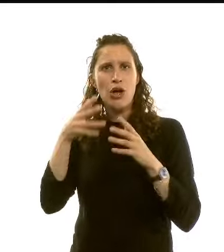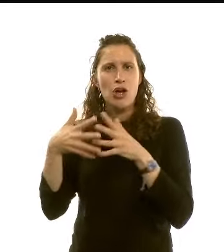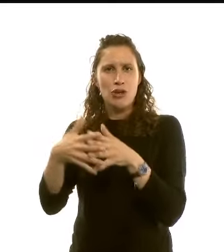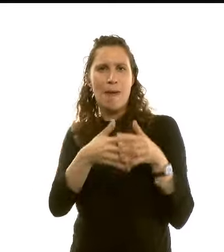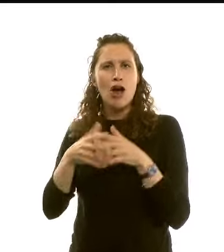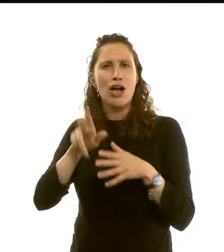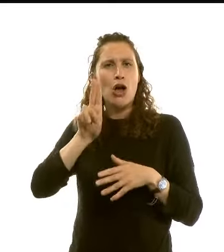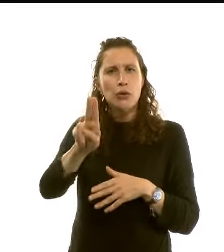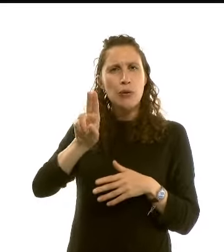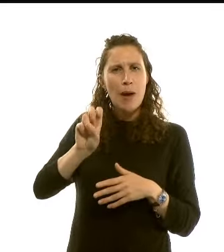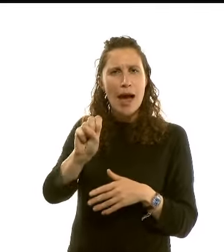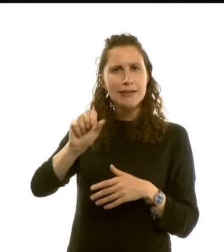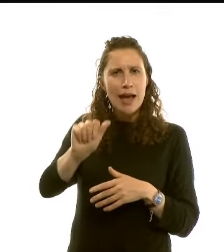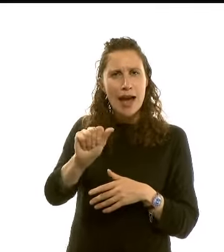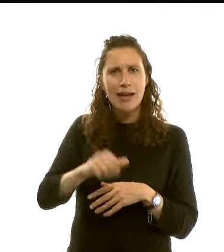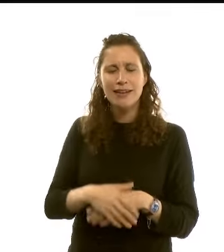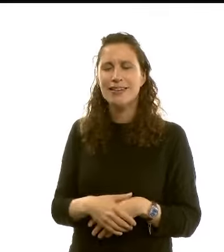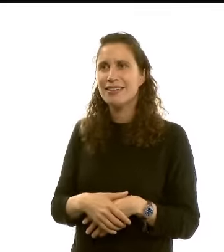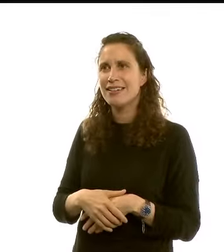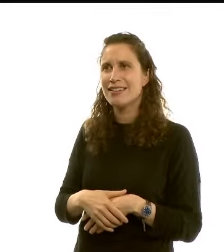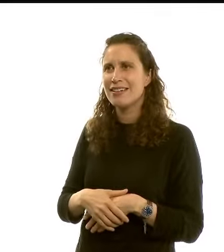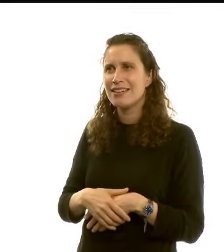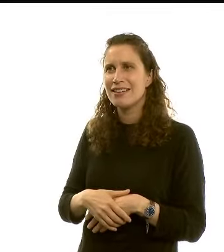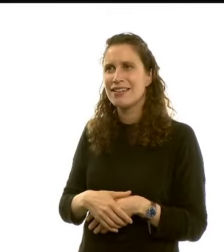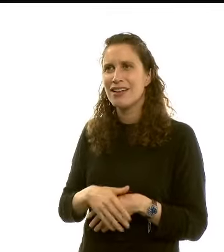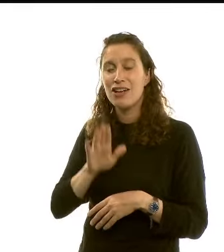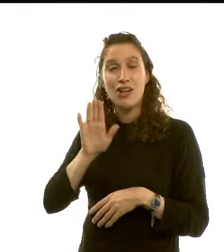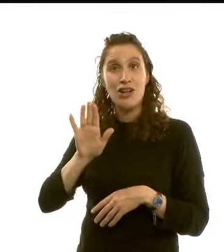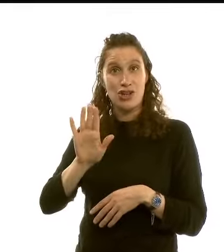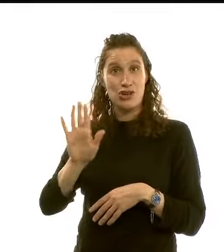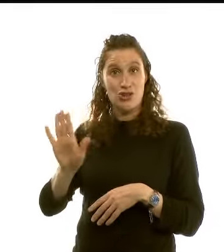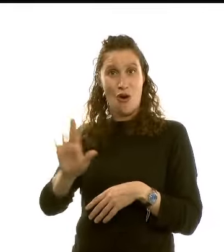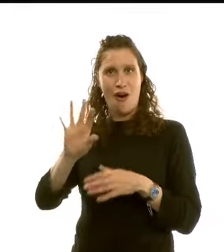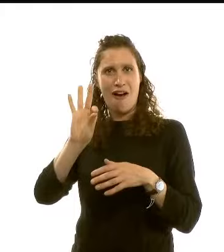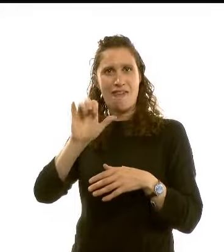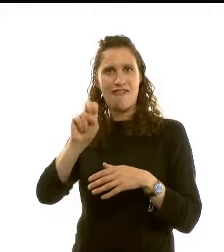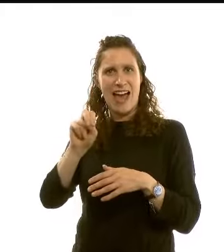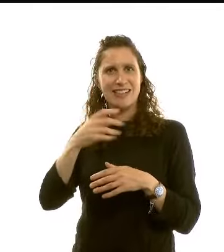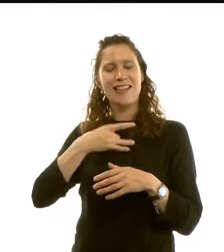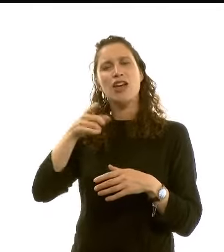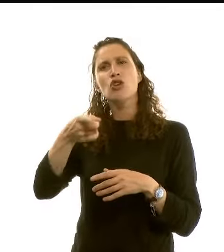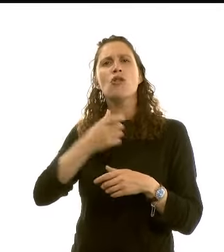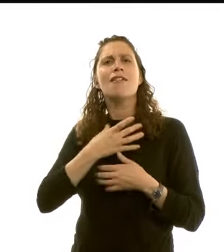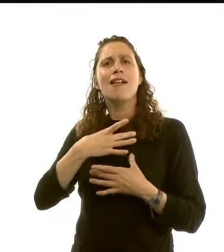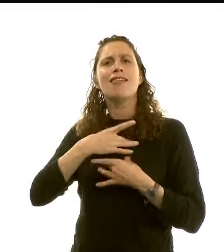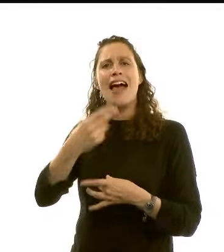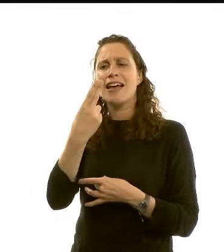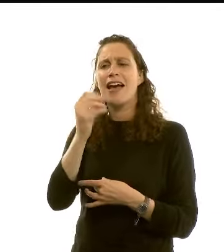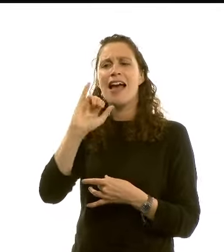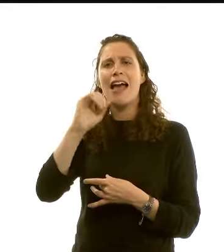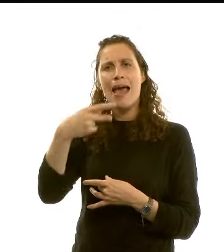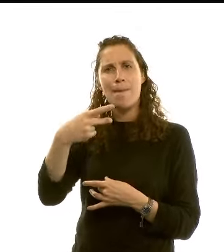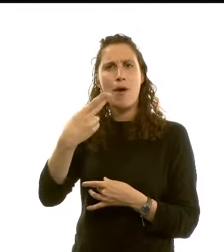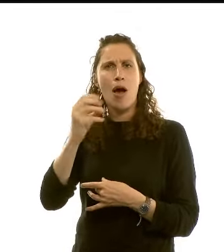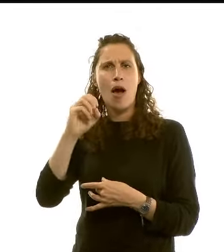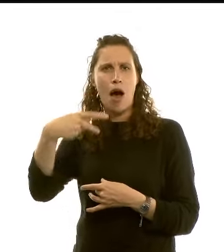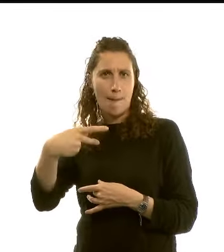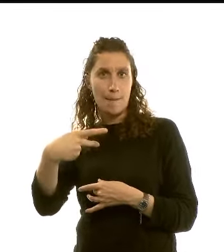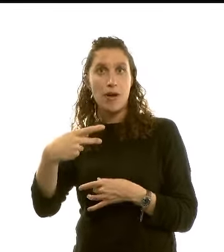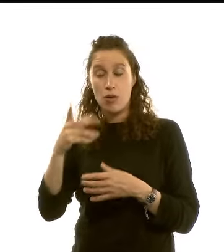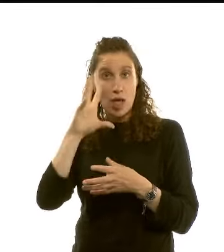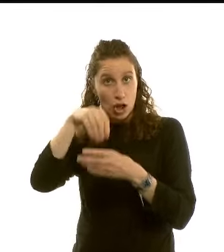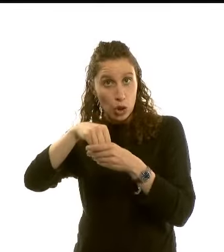USA. Sarita, Randall, how you doing? Now, your fans love your love and passion for hip-hop. Are you incorporating this into your build today?